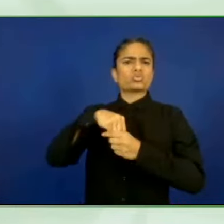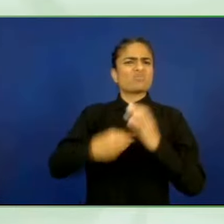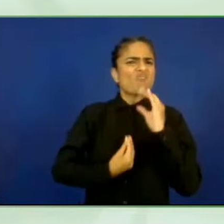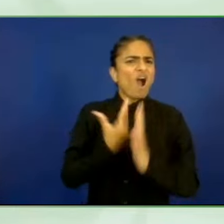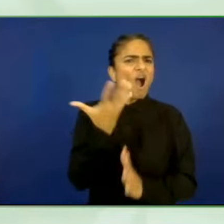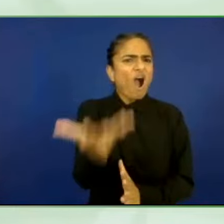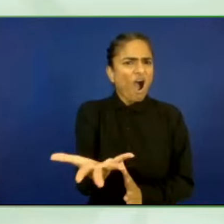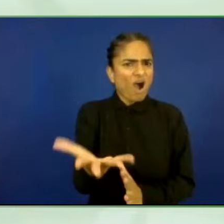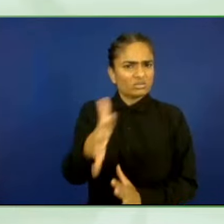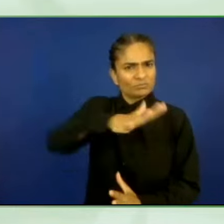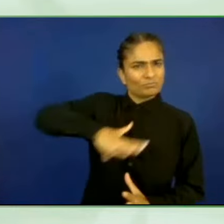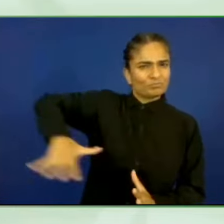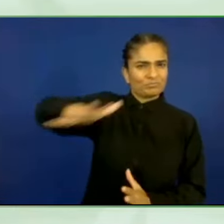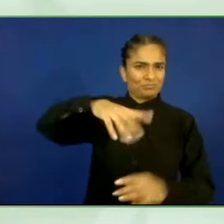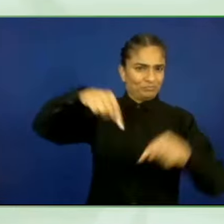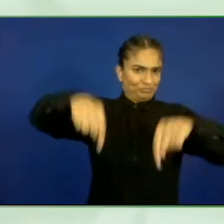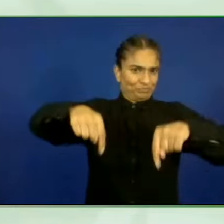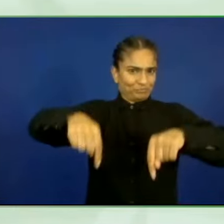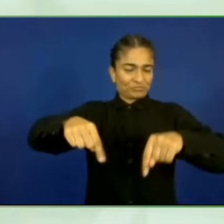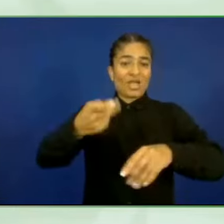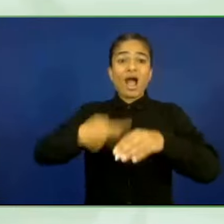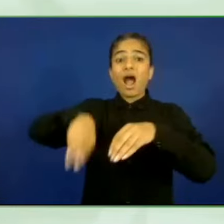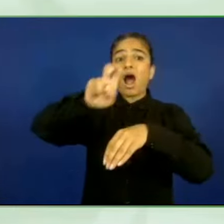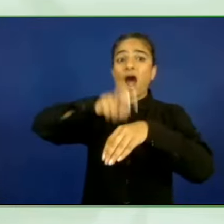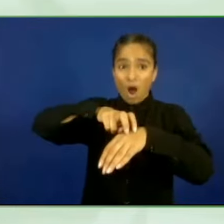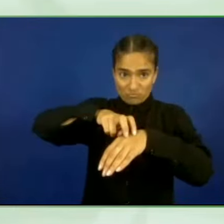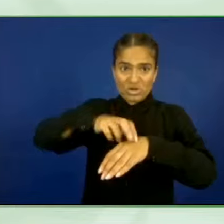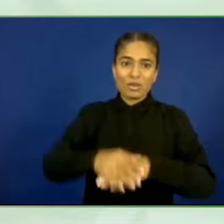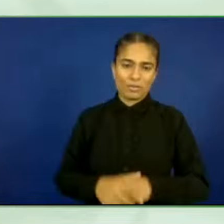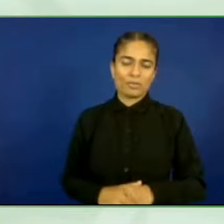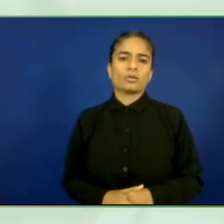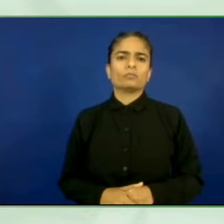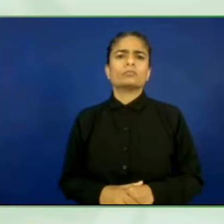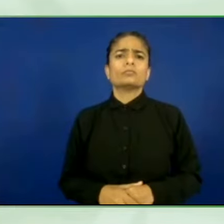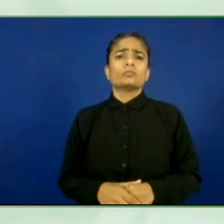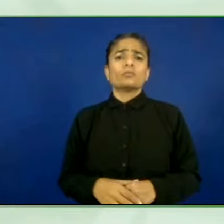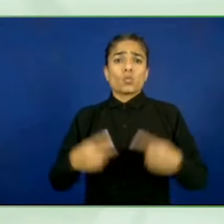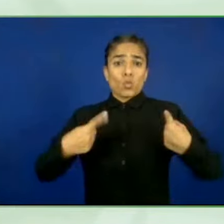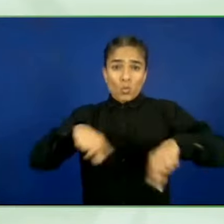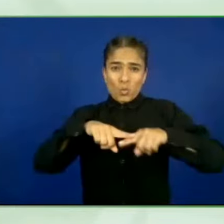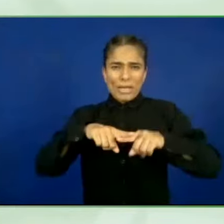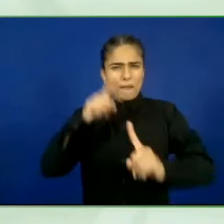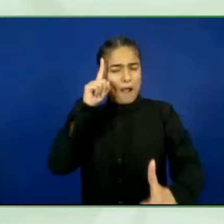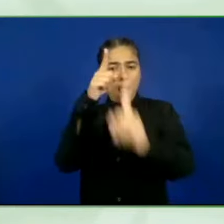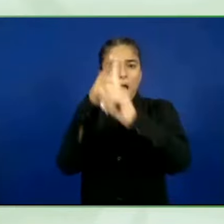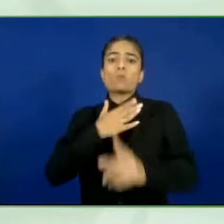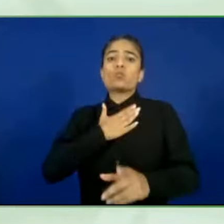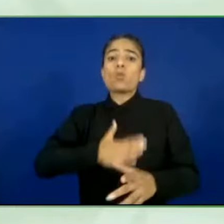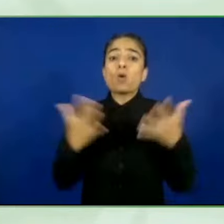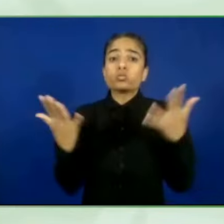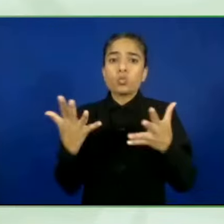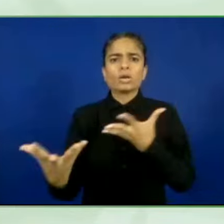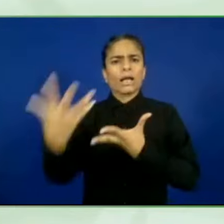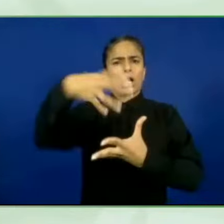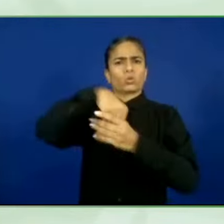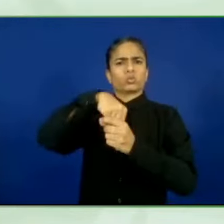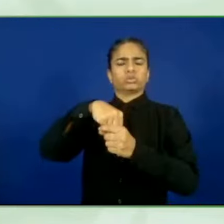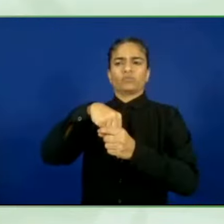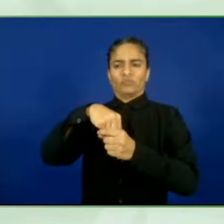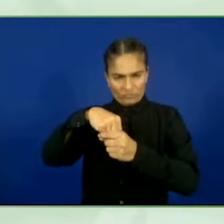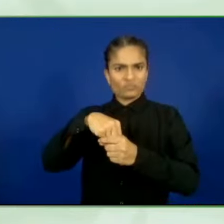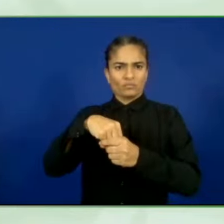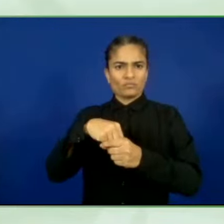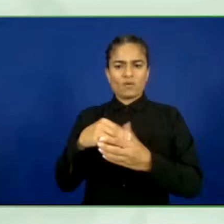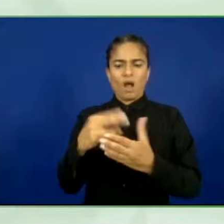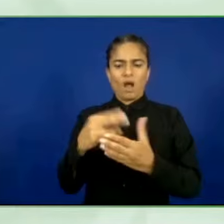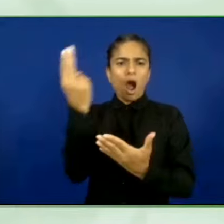an inclusive arts initiative primarily working with intellectually disabled and neurodivergent